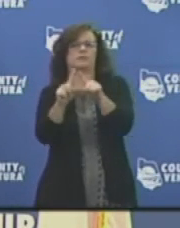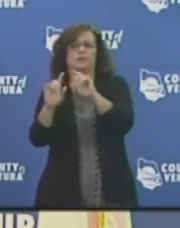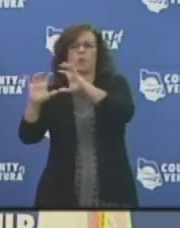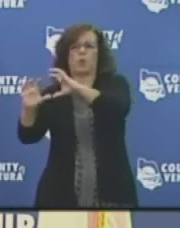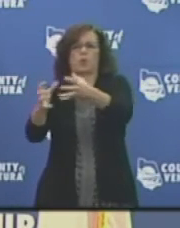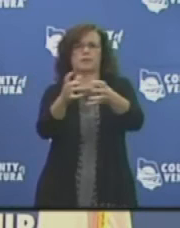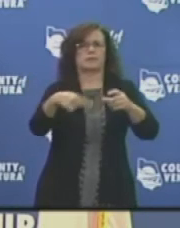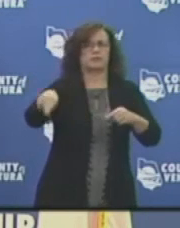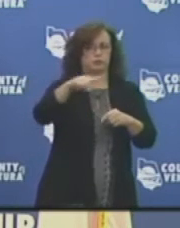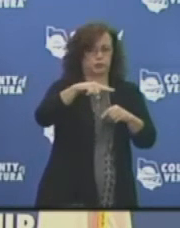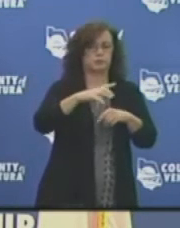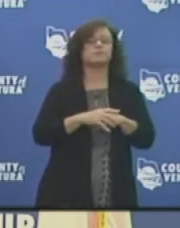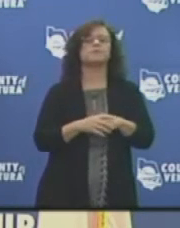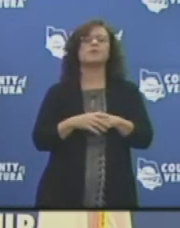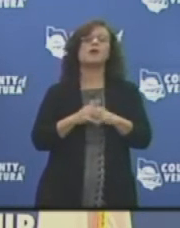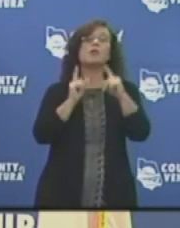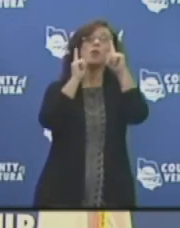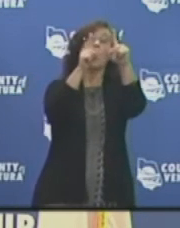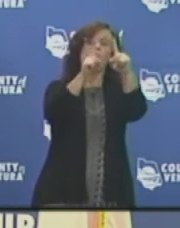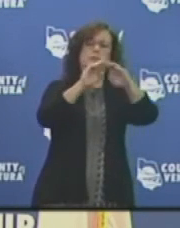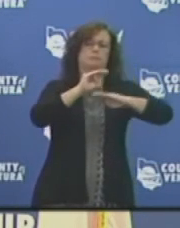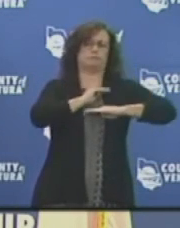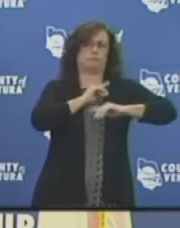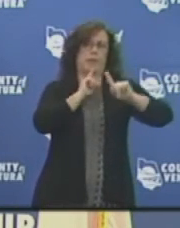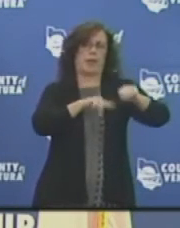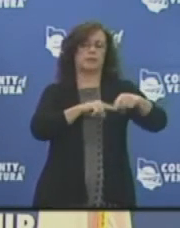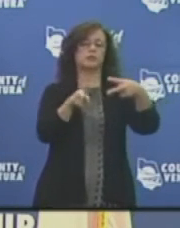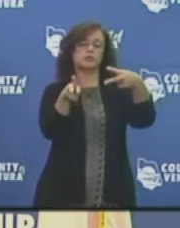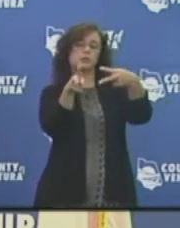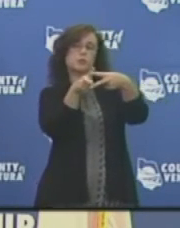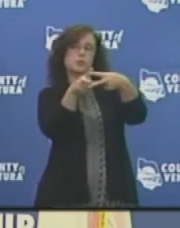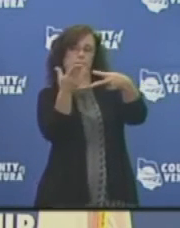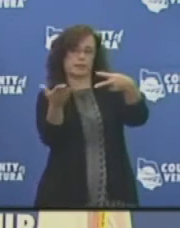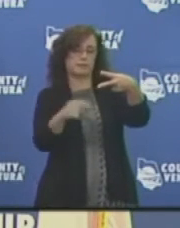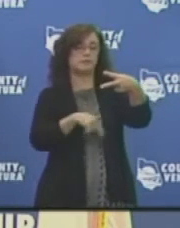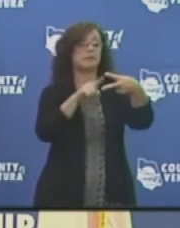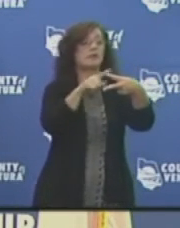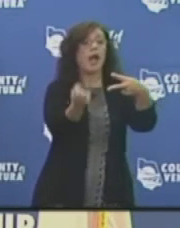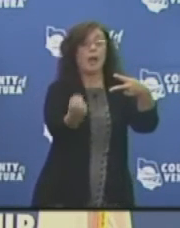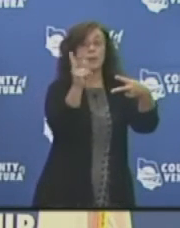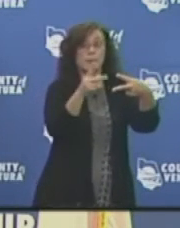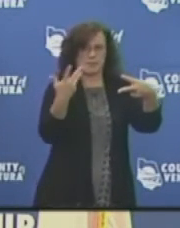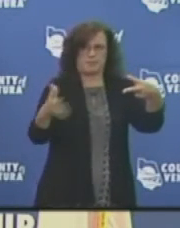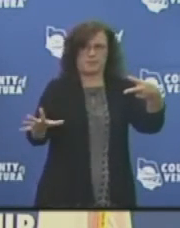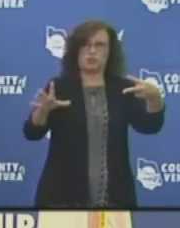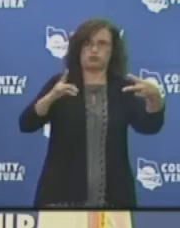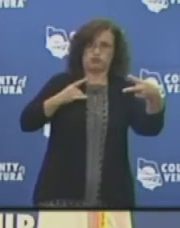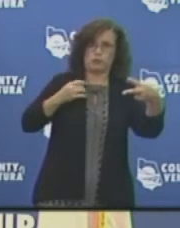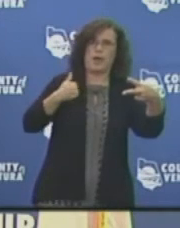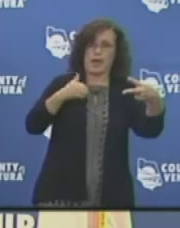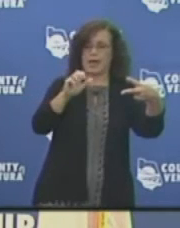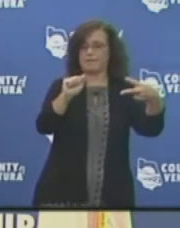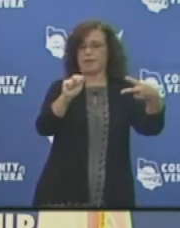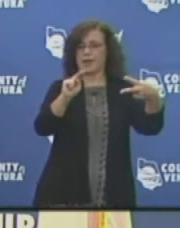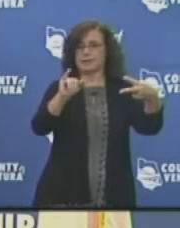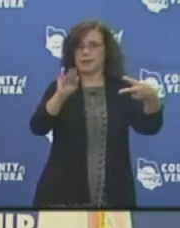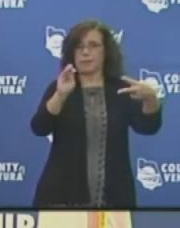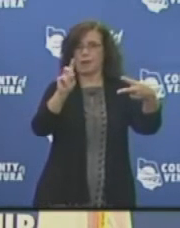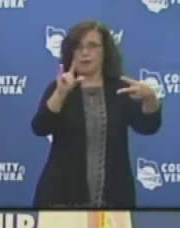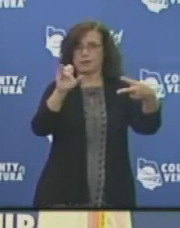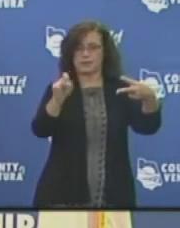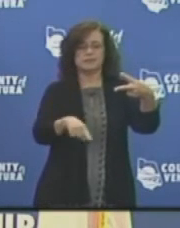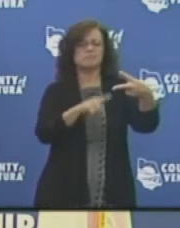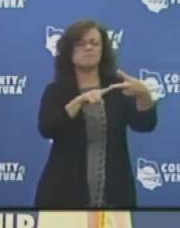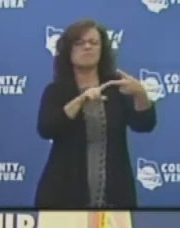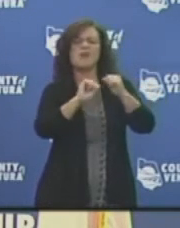two major questions. How many people in the county have antibodies, and how long do antibodies last? Since May